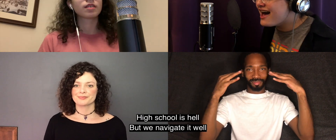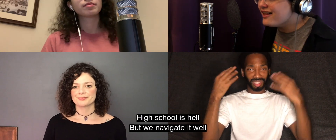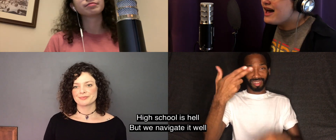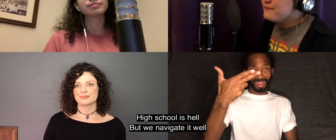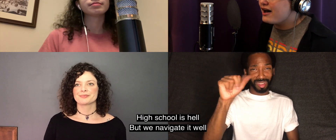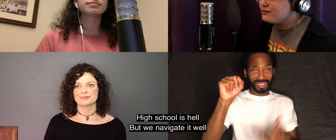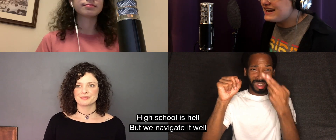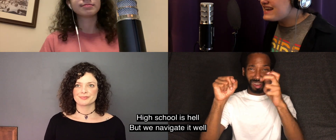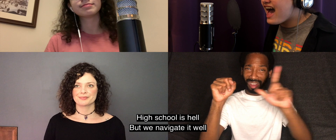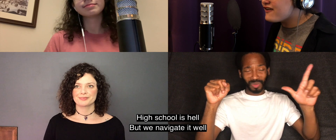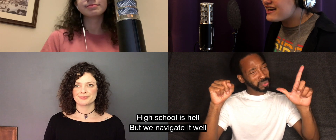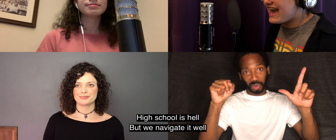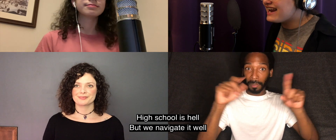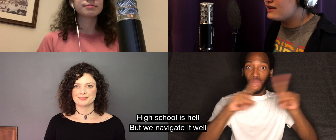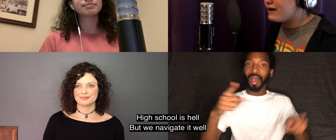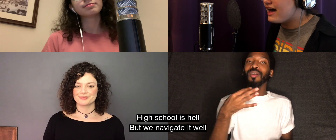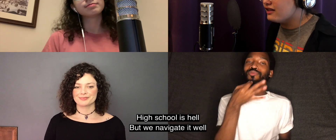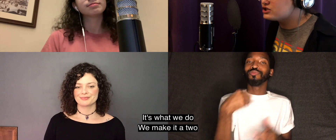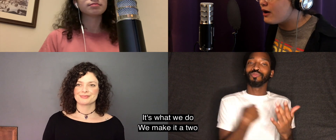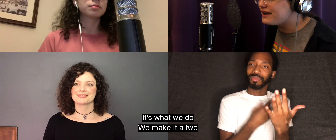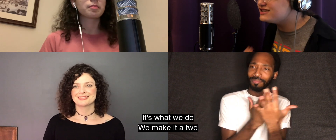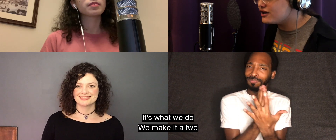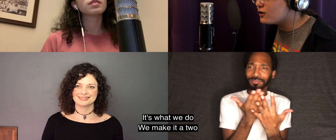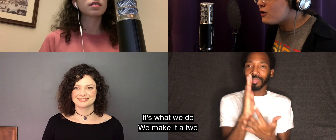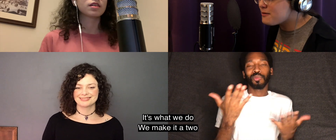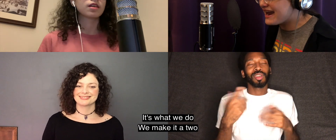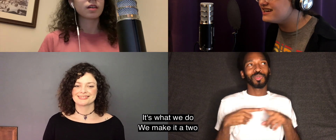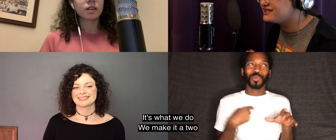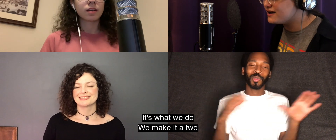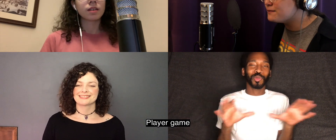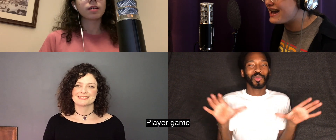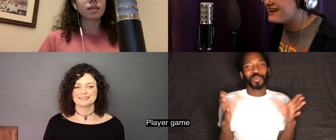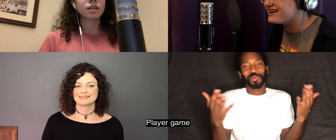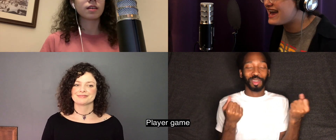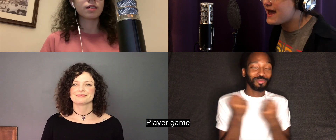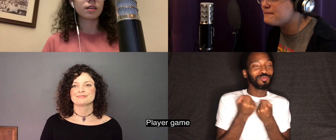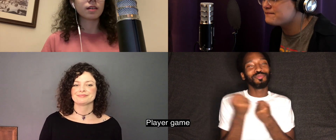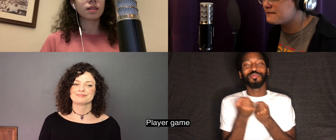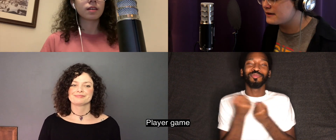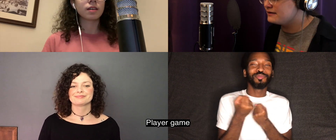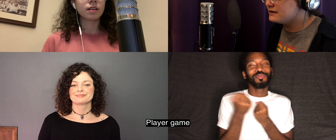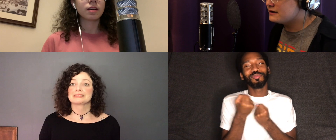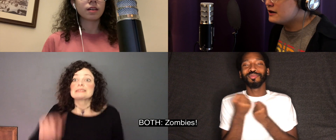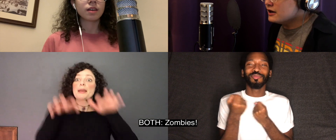is hell, but we navigate it well. It's what we do, we make it a two-player